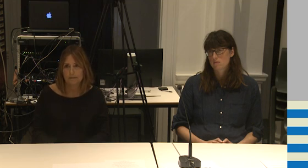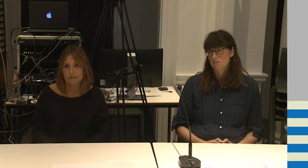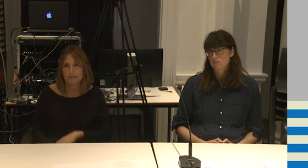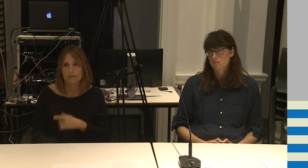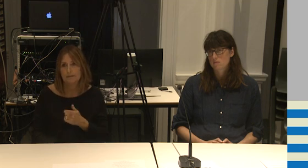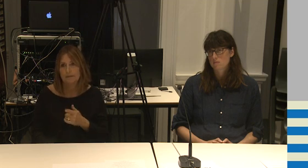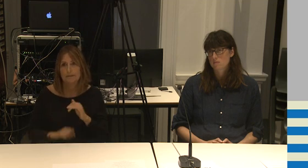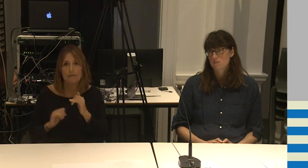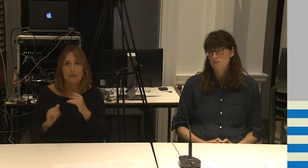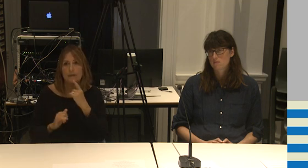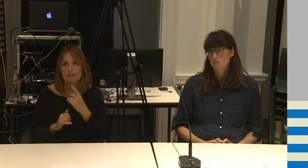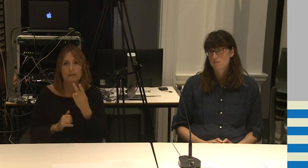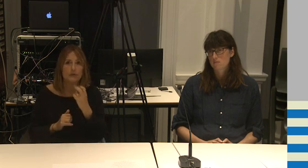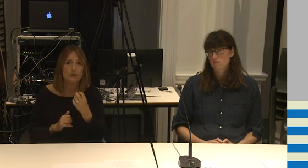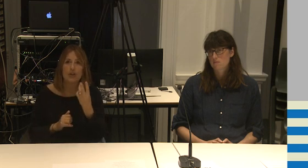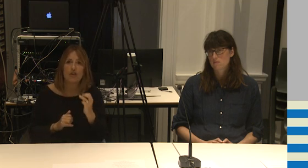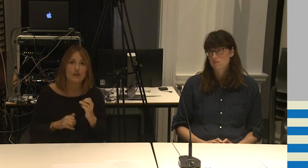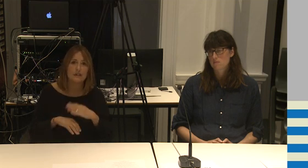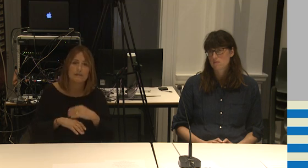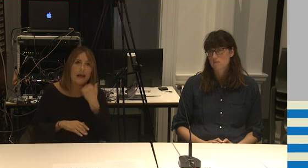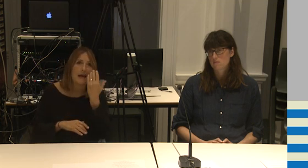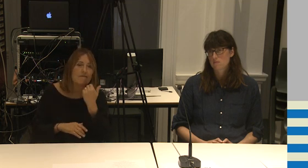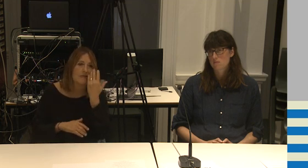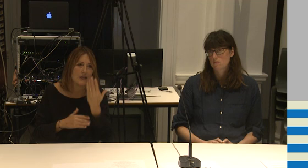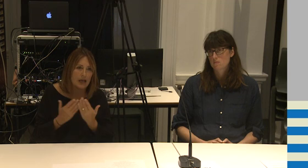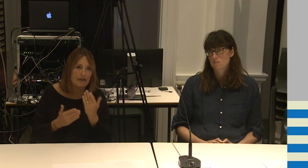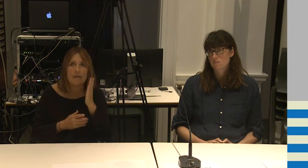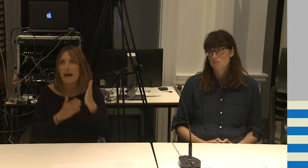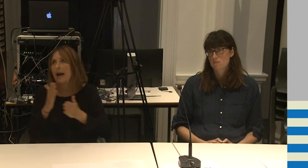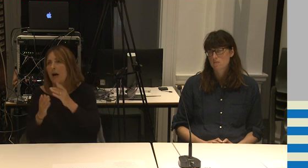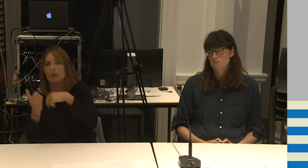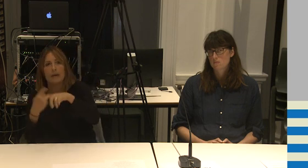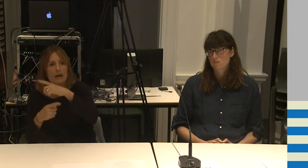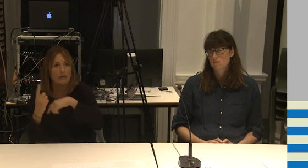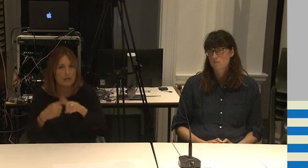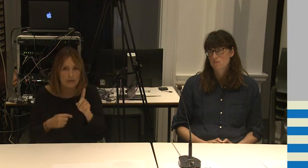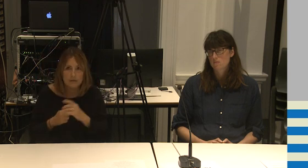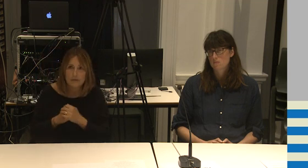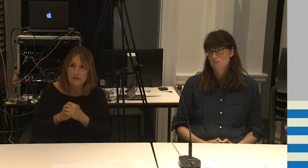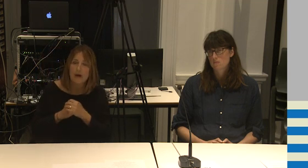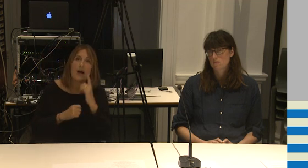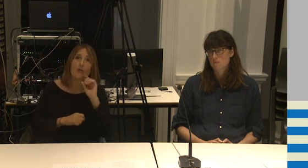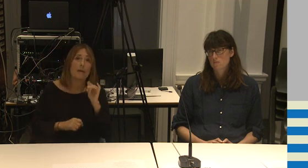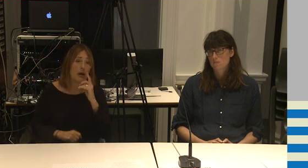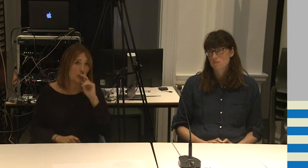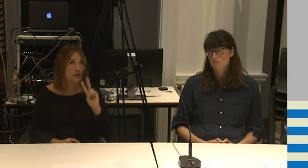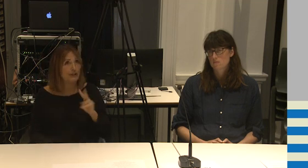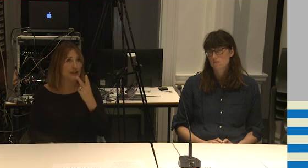And I probably say that about 20, 30 times a day, you know, if I'm out and about. I thought about changing my name